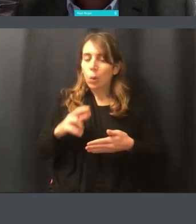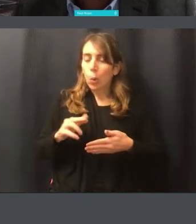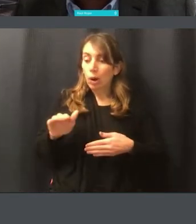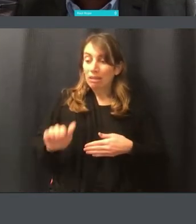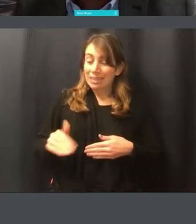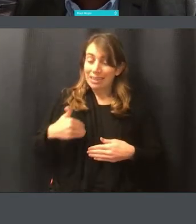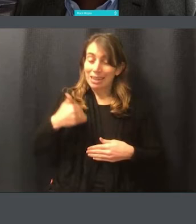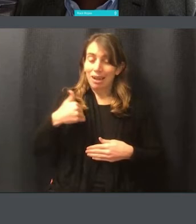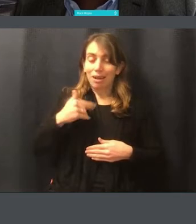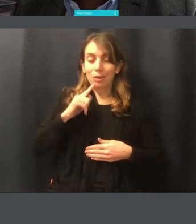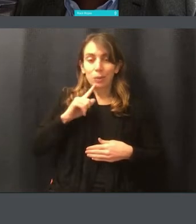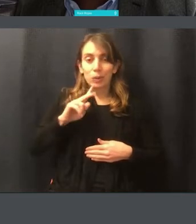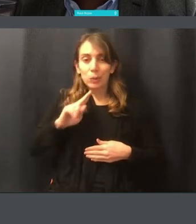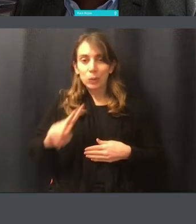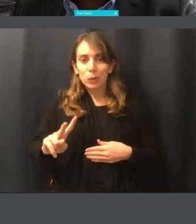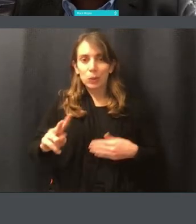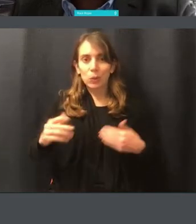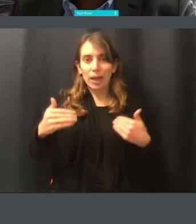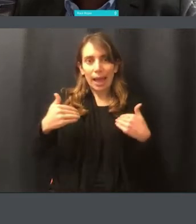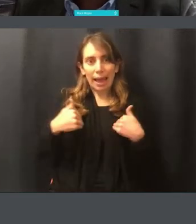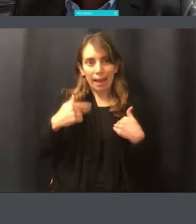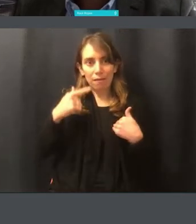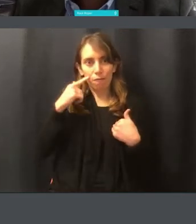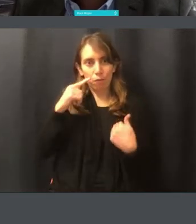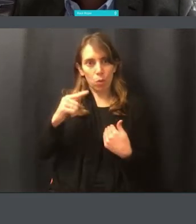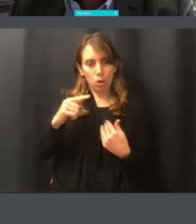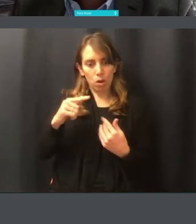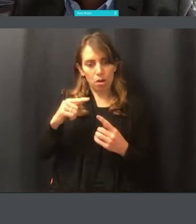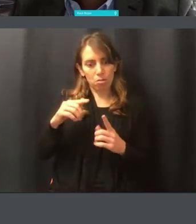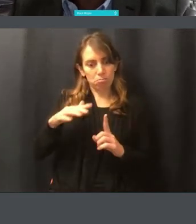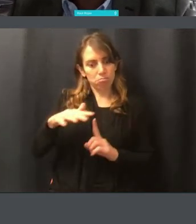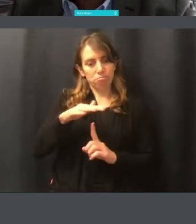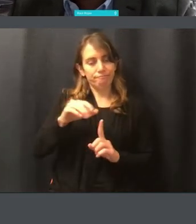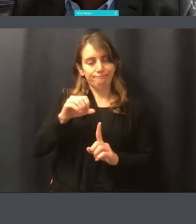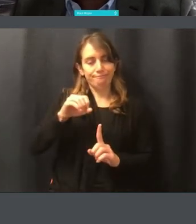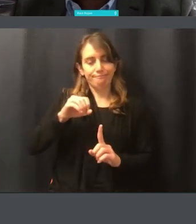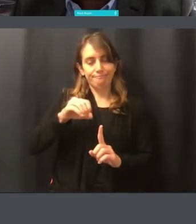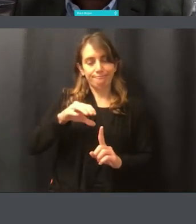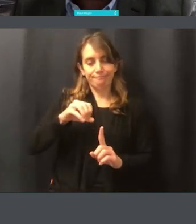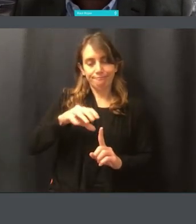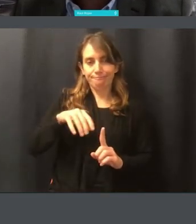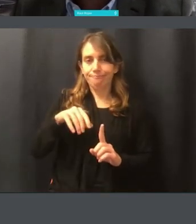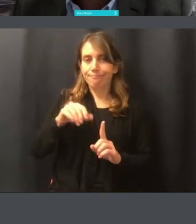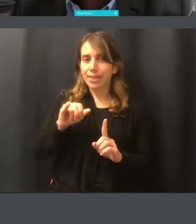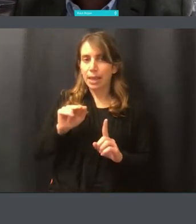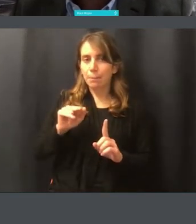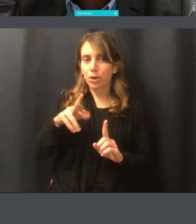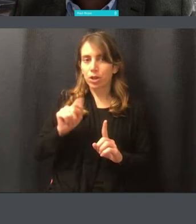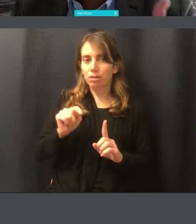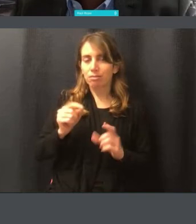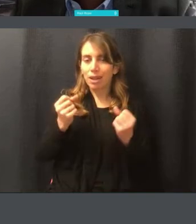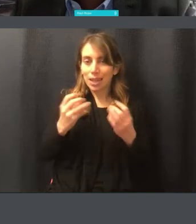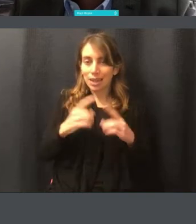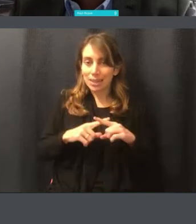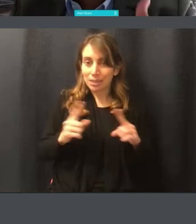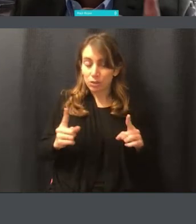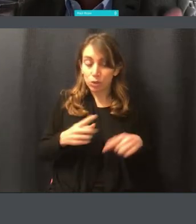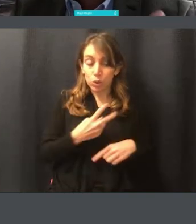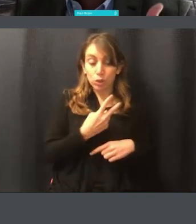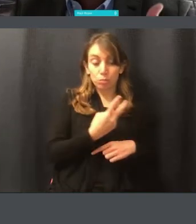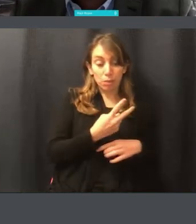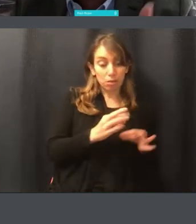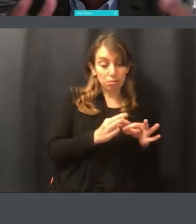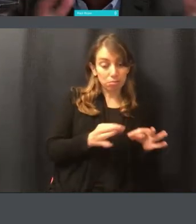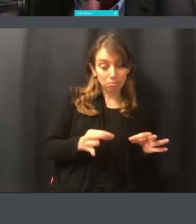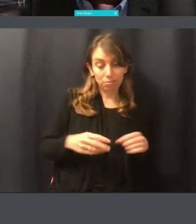as well. And a lot of these differences that we tend to see between monolinguals and dual language learners are really, I